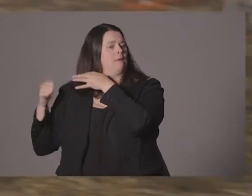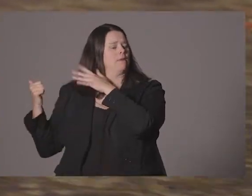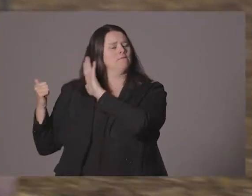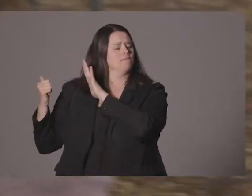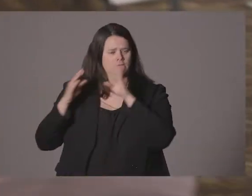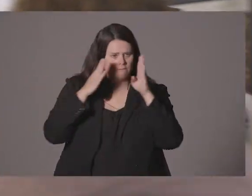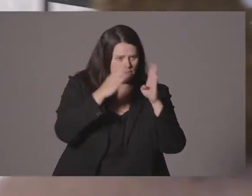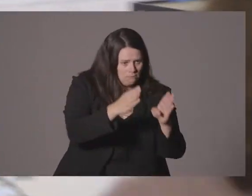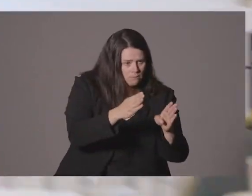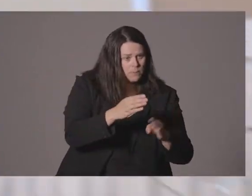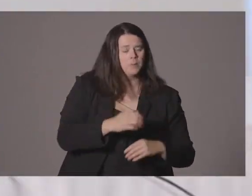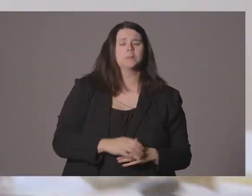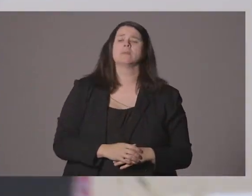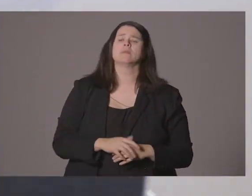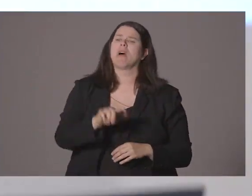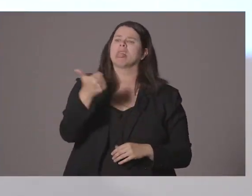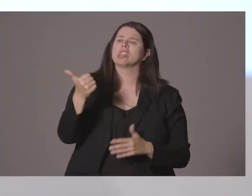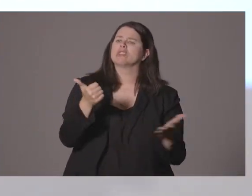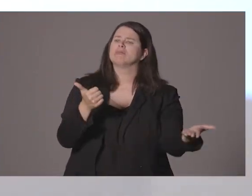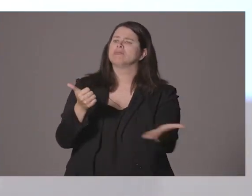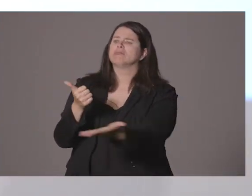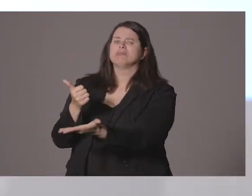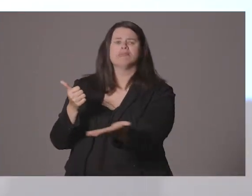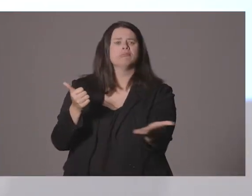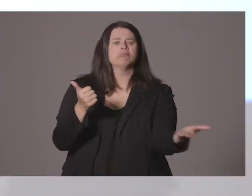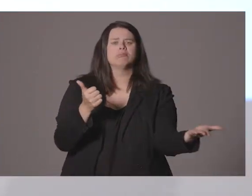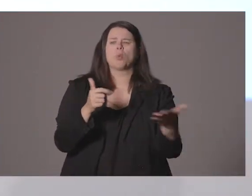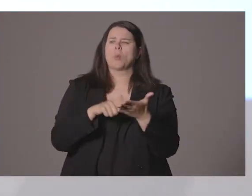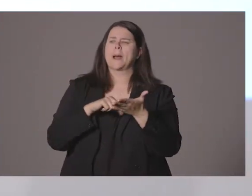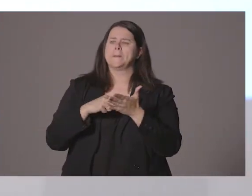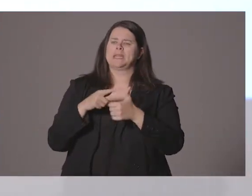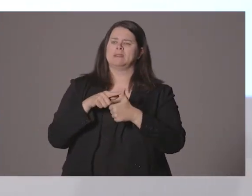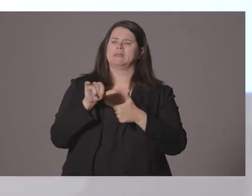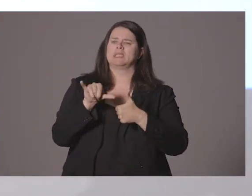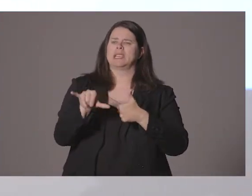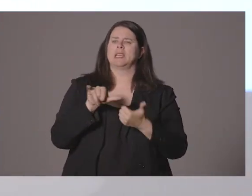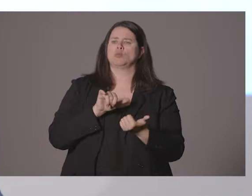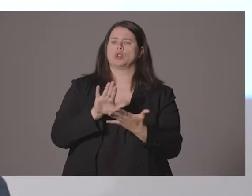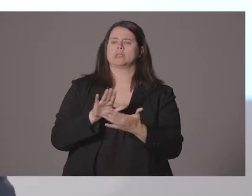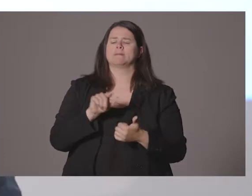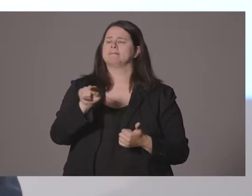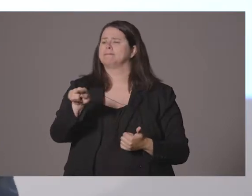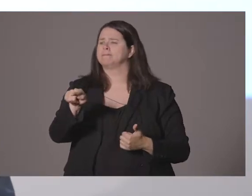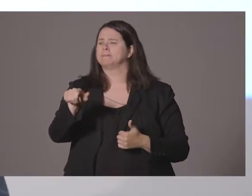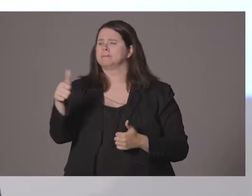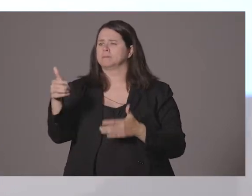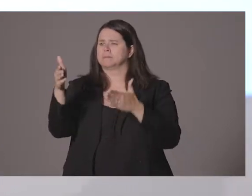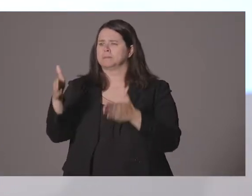us away from it. As many times as you have to, but to stay. Right. Anything else about staying present?